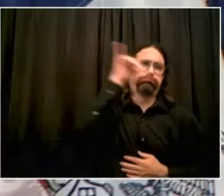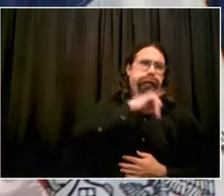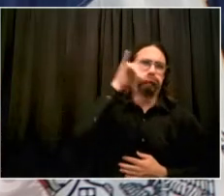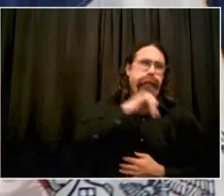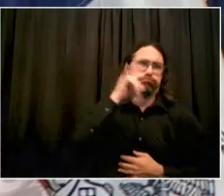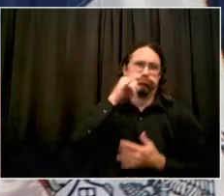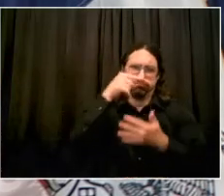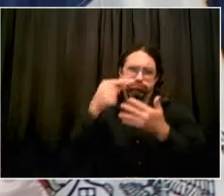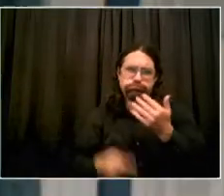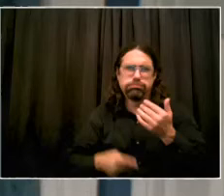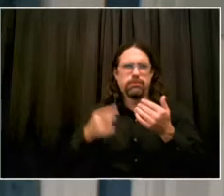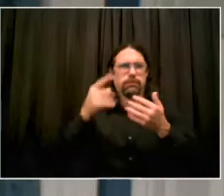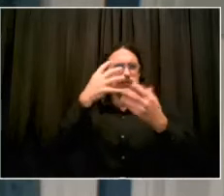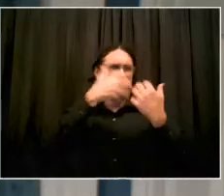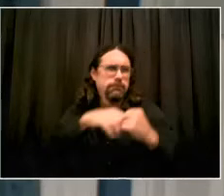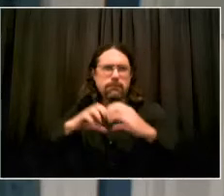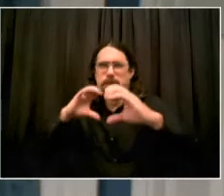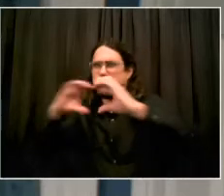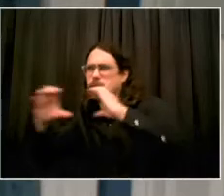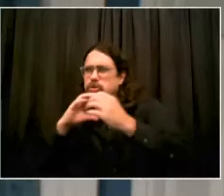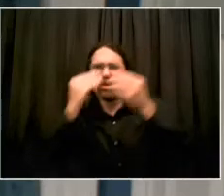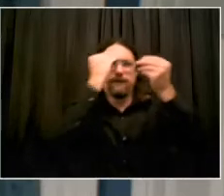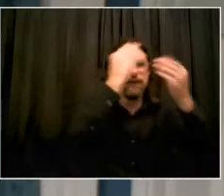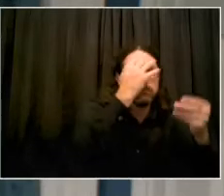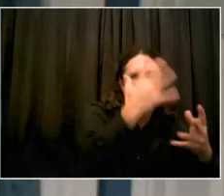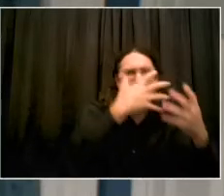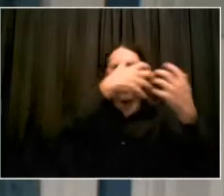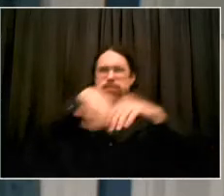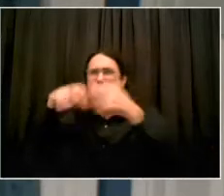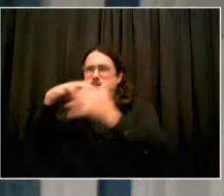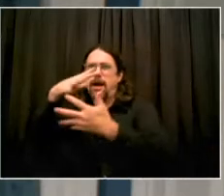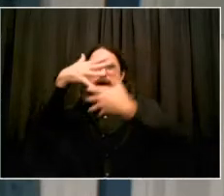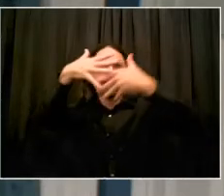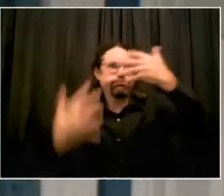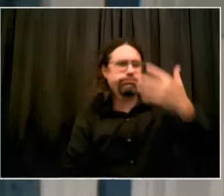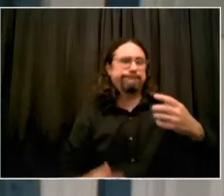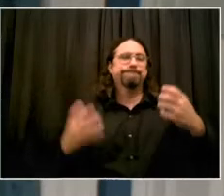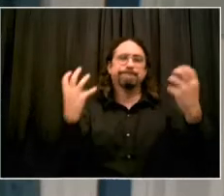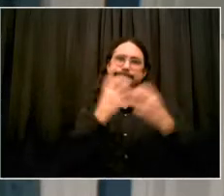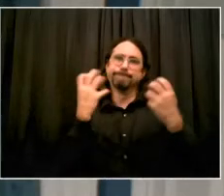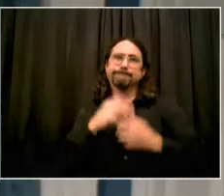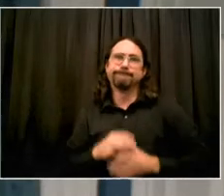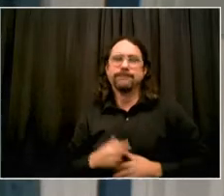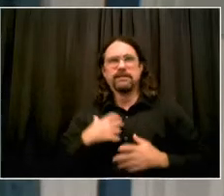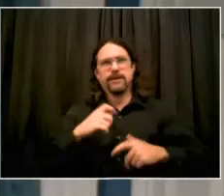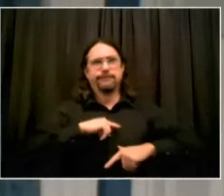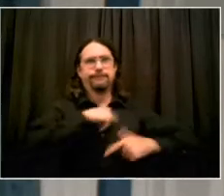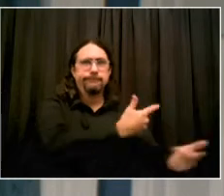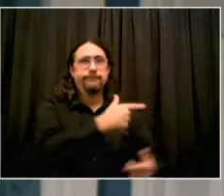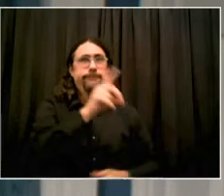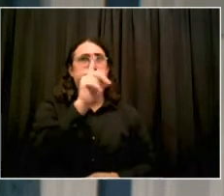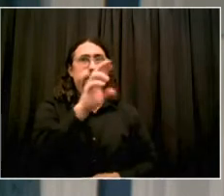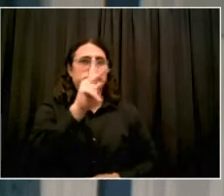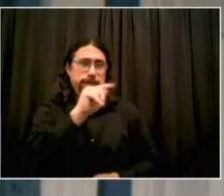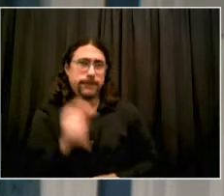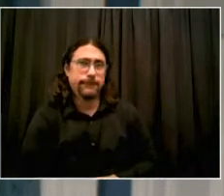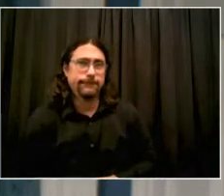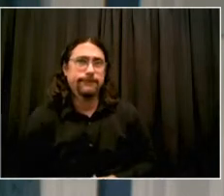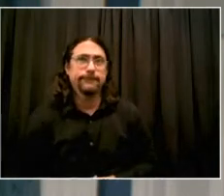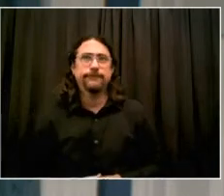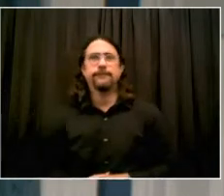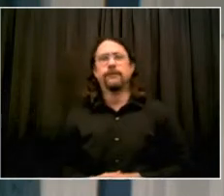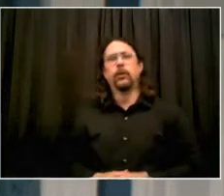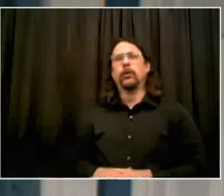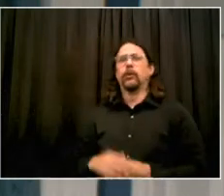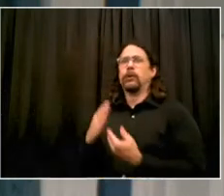now from Dr. Mitch Katz. Thank you, Mr. Mayor, for all you're doing to keep us safe. You know that South Brooklyn is where I'm from, where my older